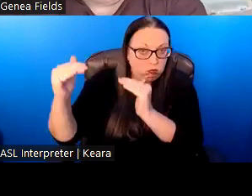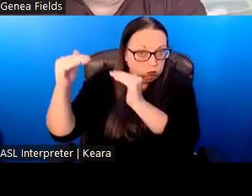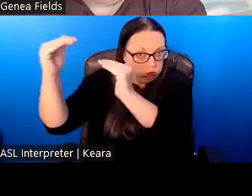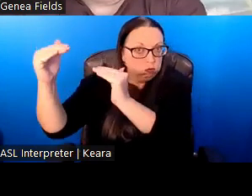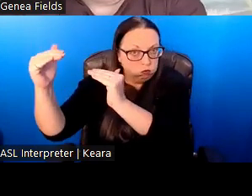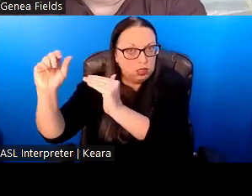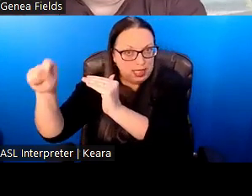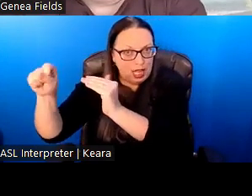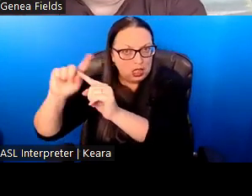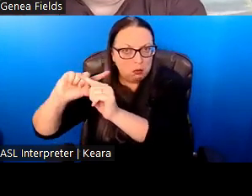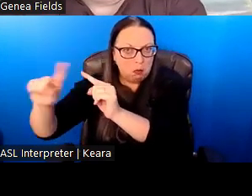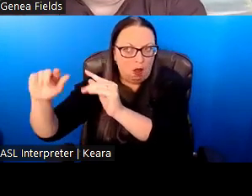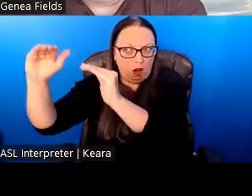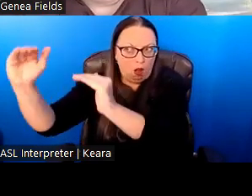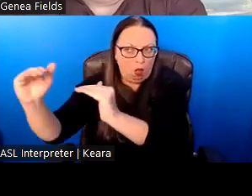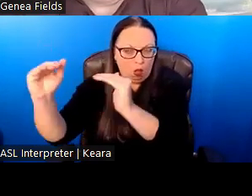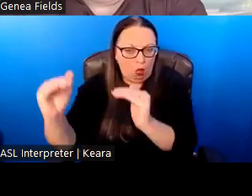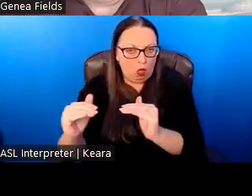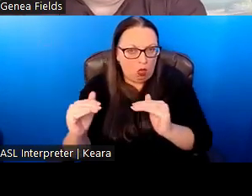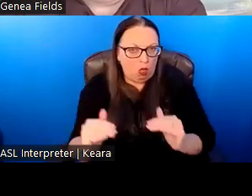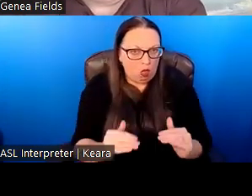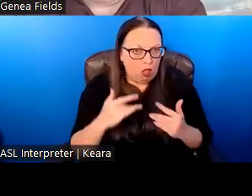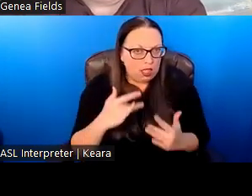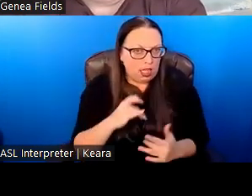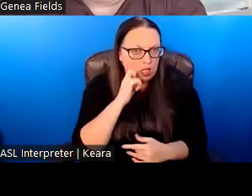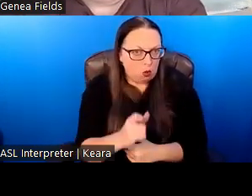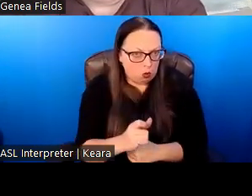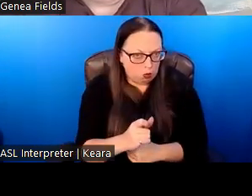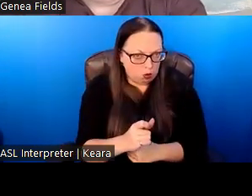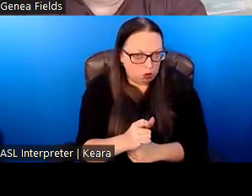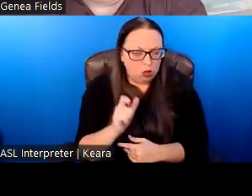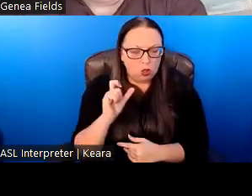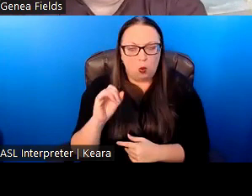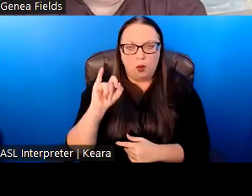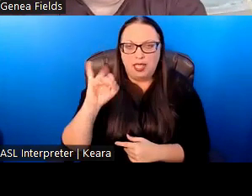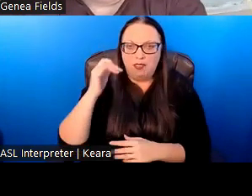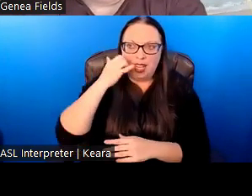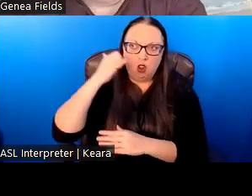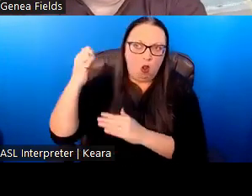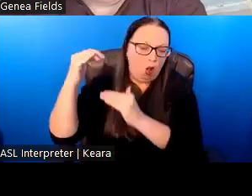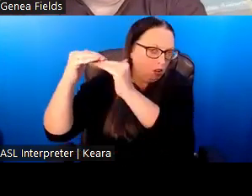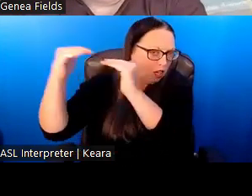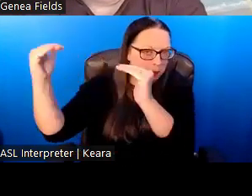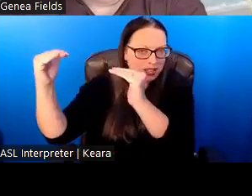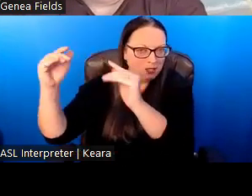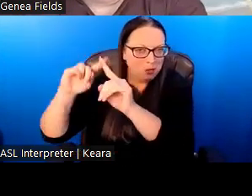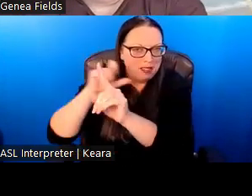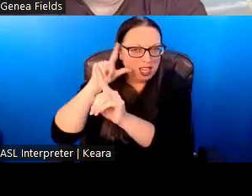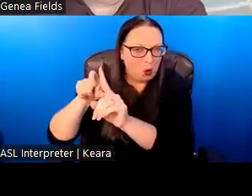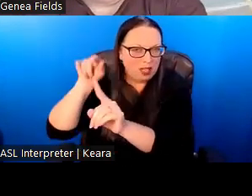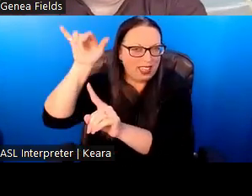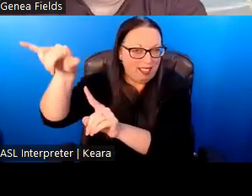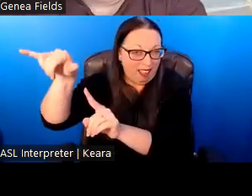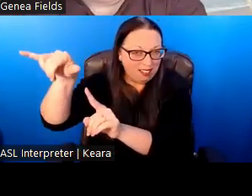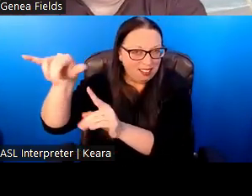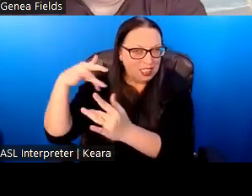next level of crisis, rather than looking at what they really need in that moment and getting them to that place.